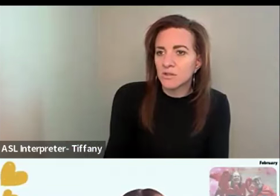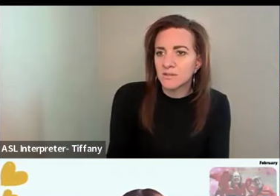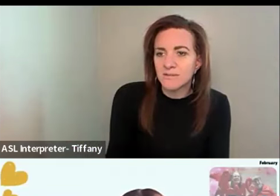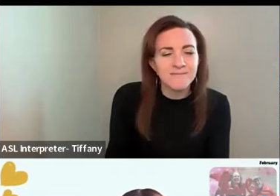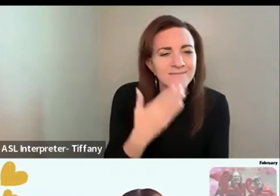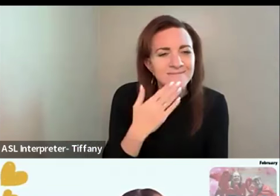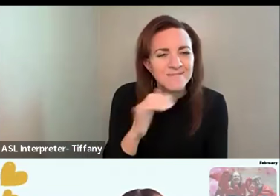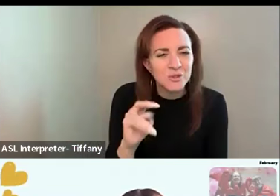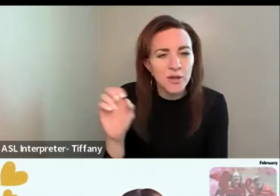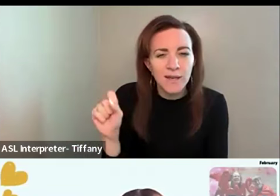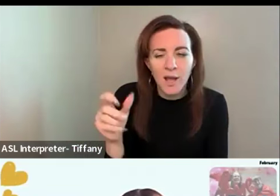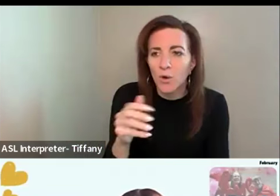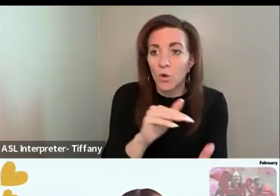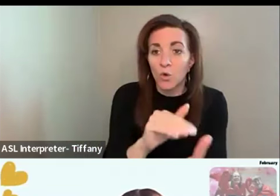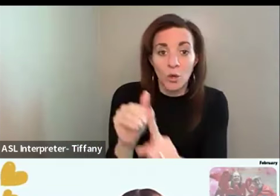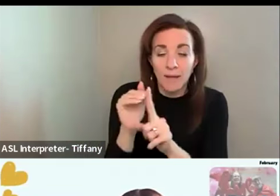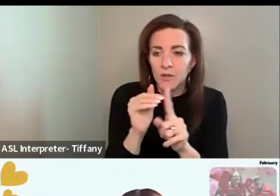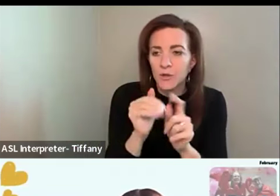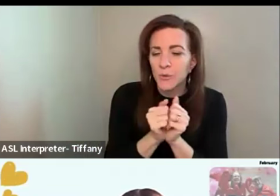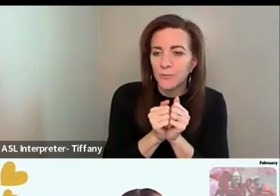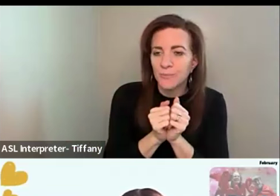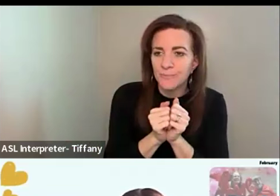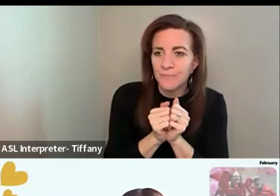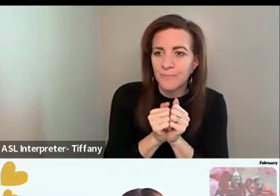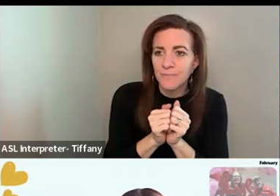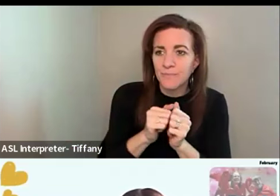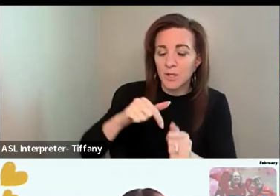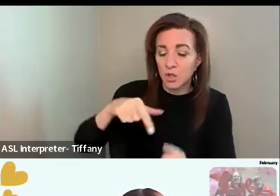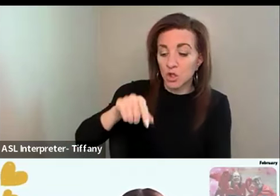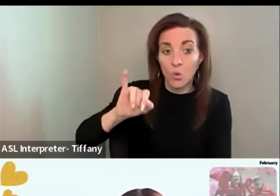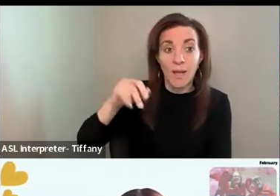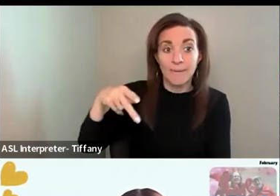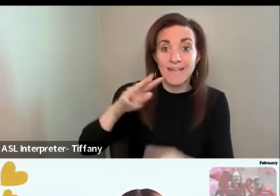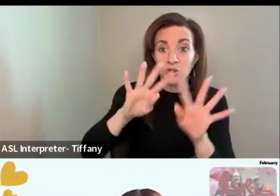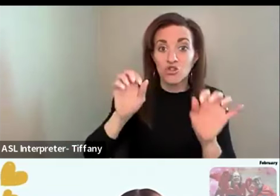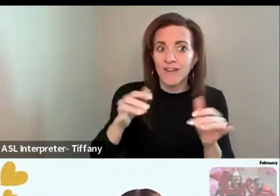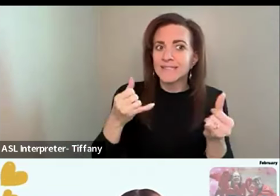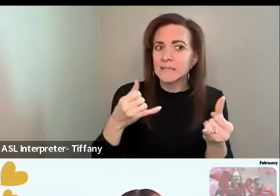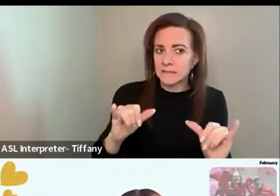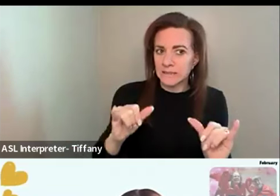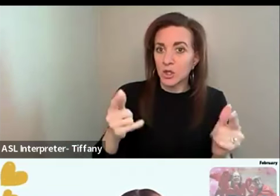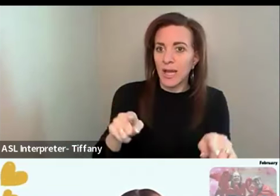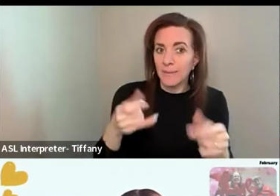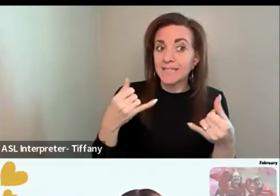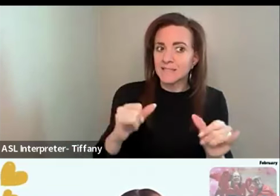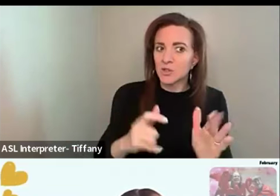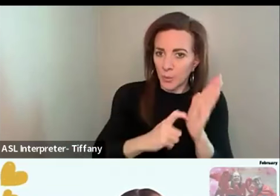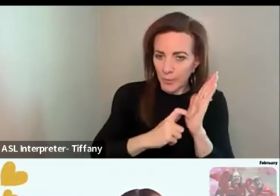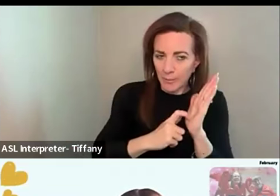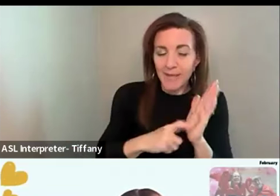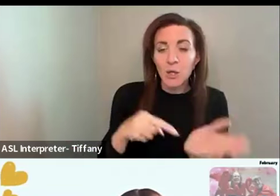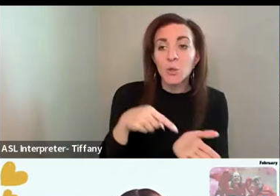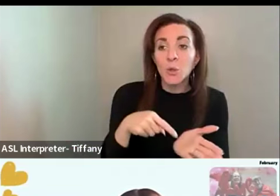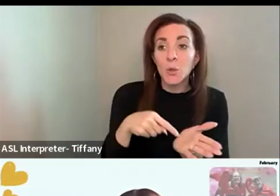Thank you, John. Yeah, I just wanted to remind everybody, the QIP surveys are still going on and still a requirement. The due date